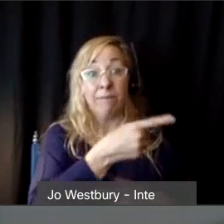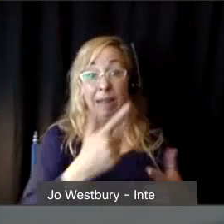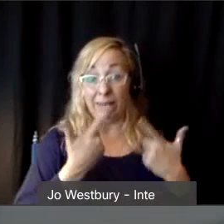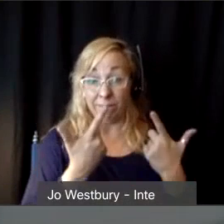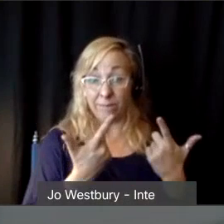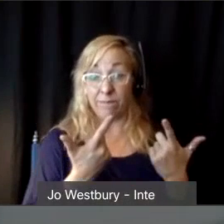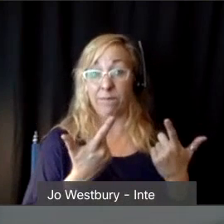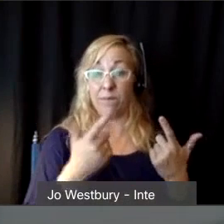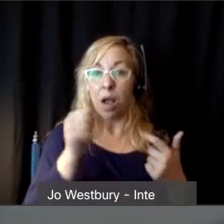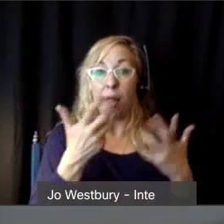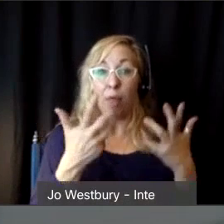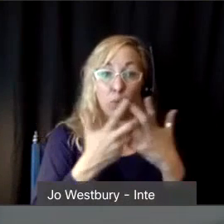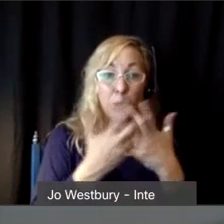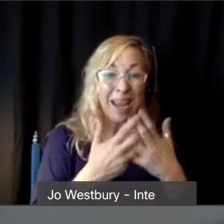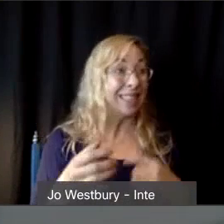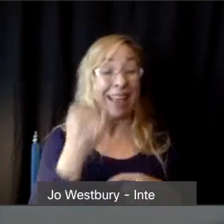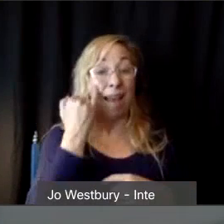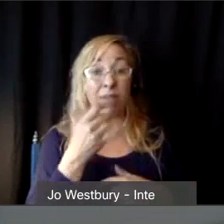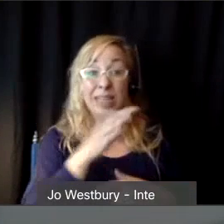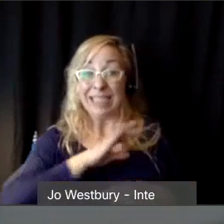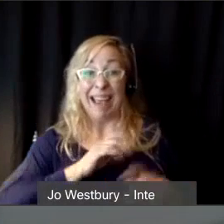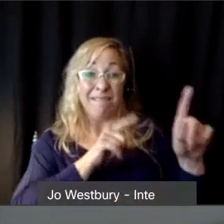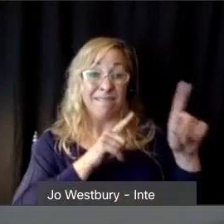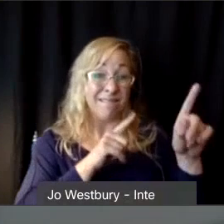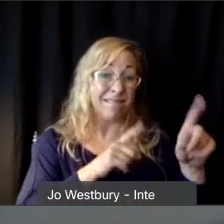staff person who's in their home every day,